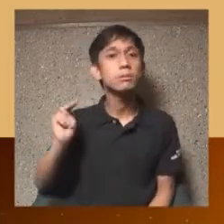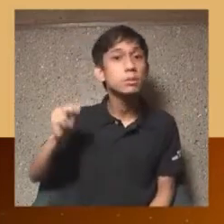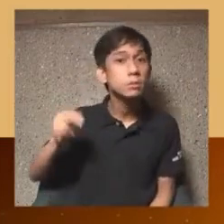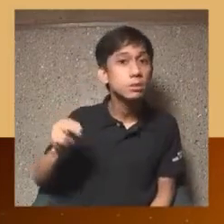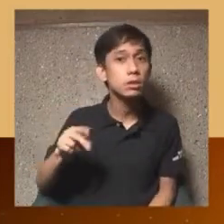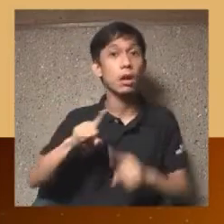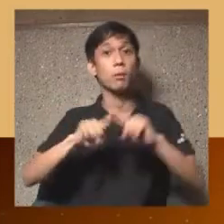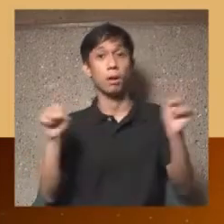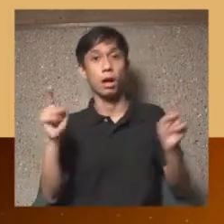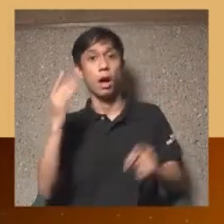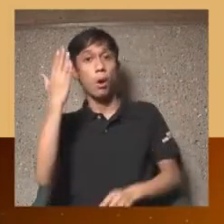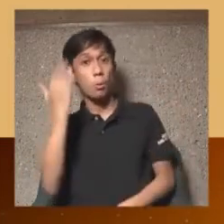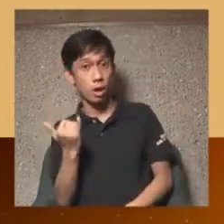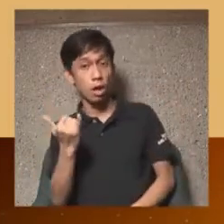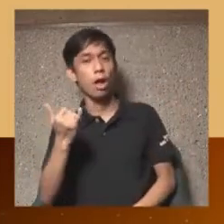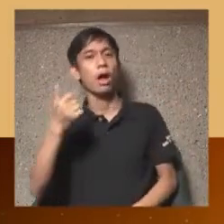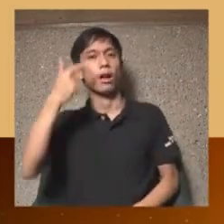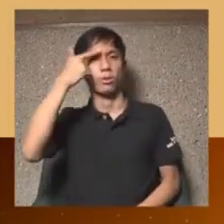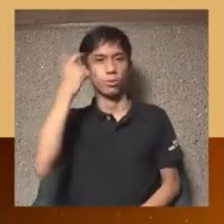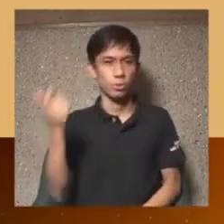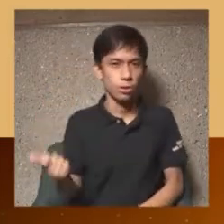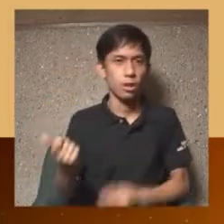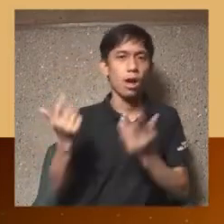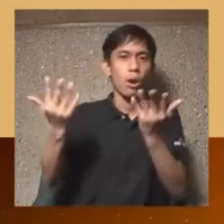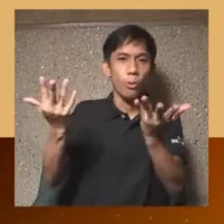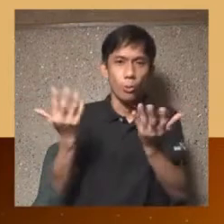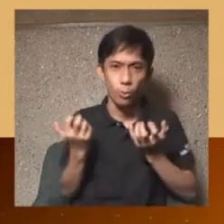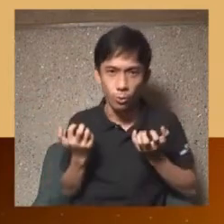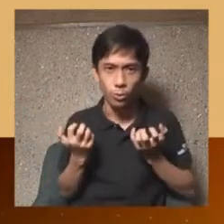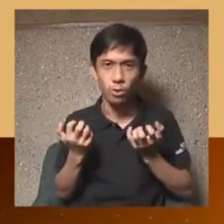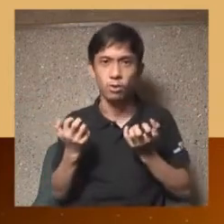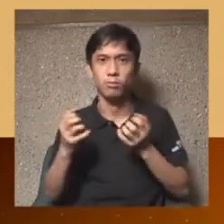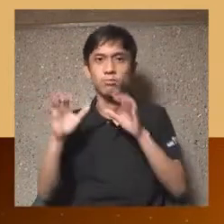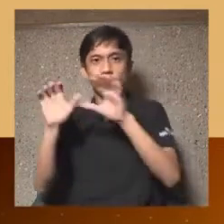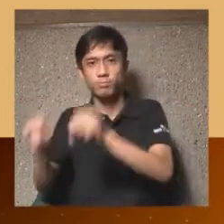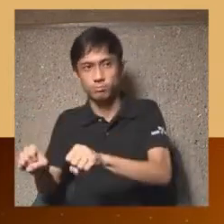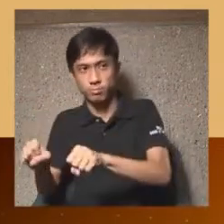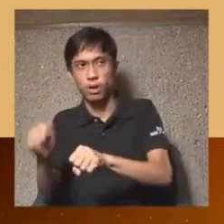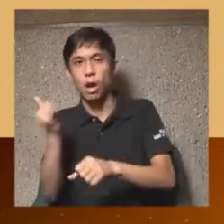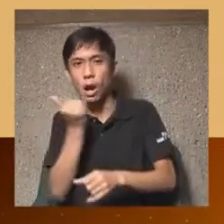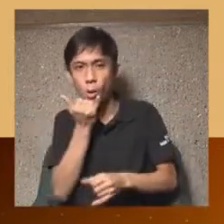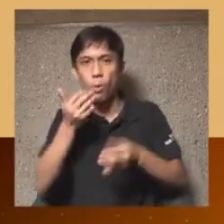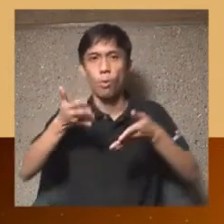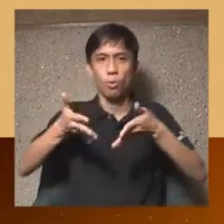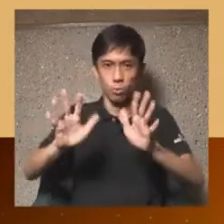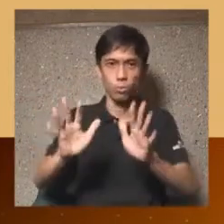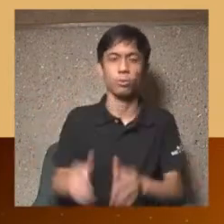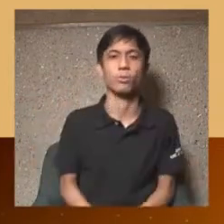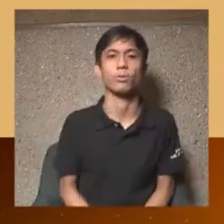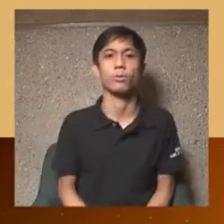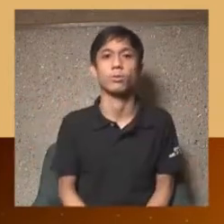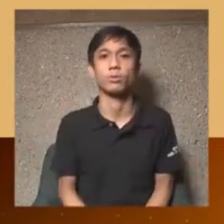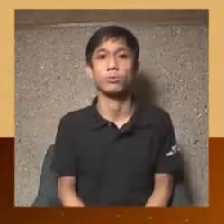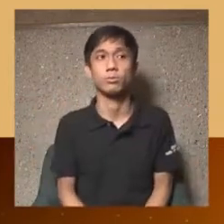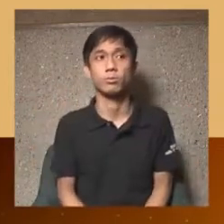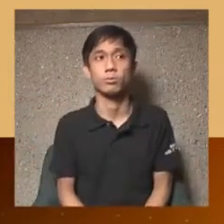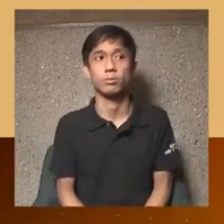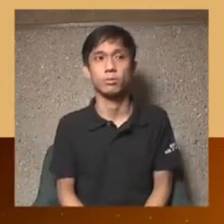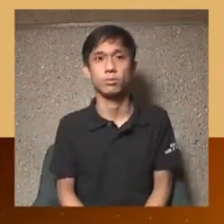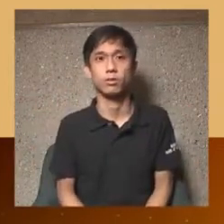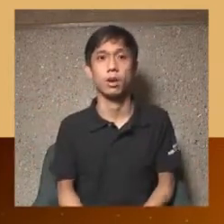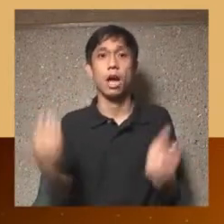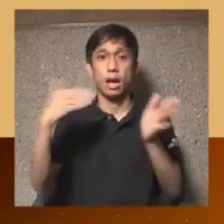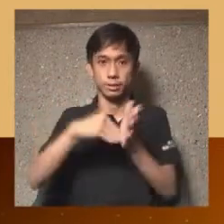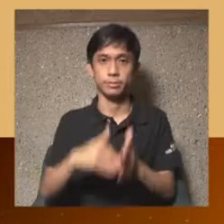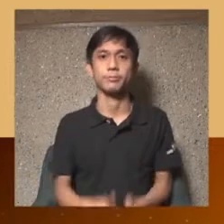it in the wrong way. Let me say that again. Let's say it together if it's flash on the screen. It's possible to